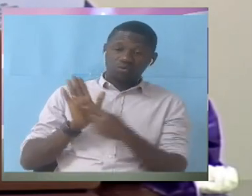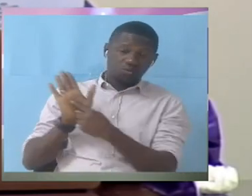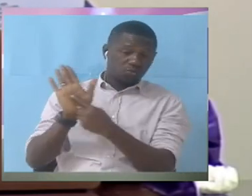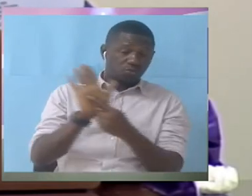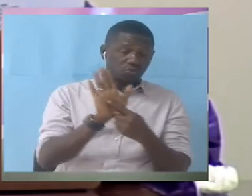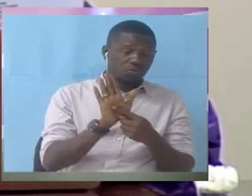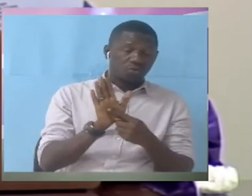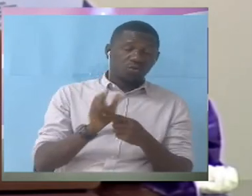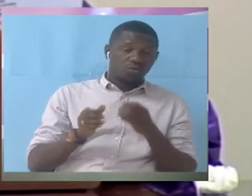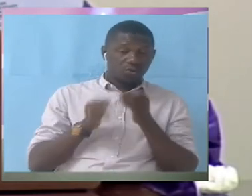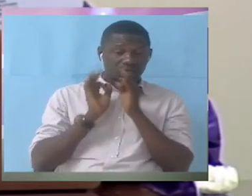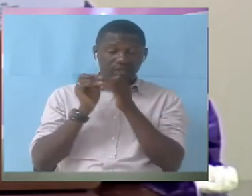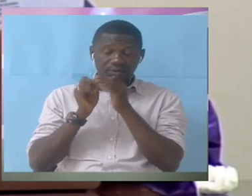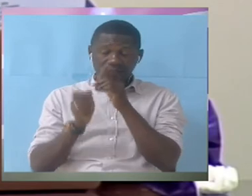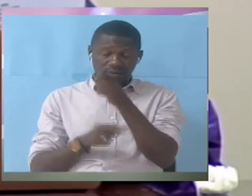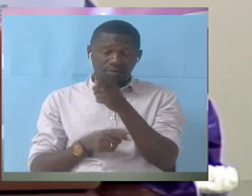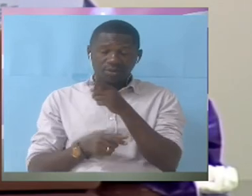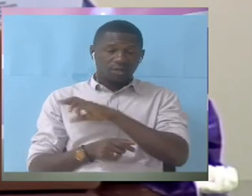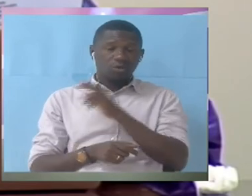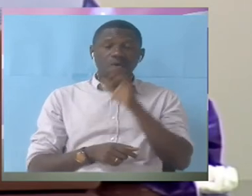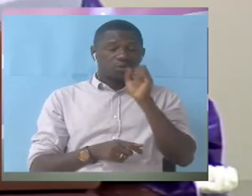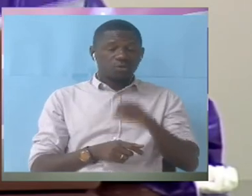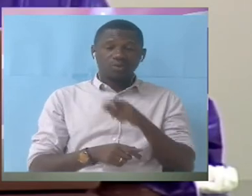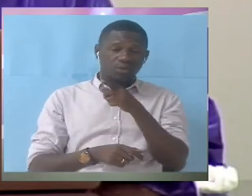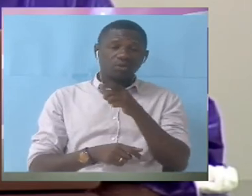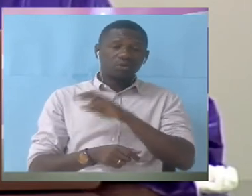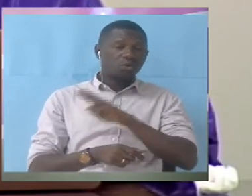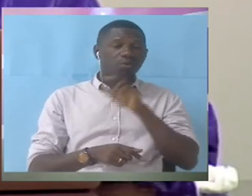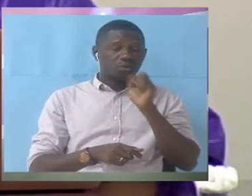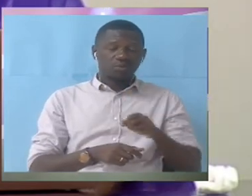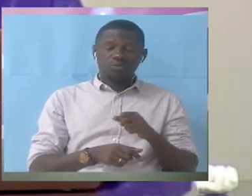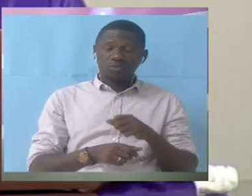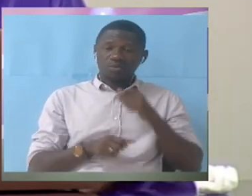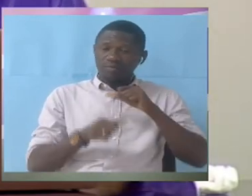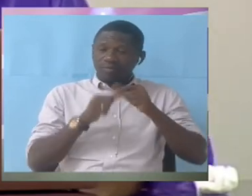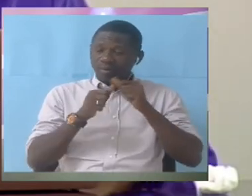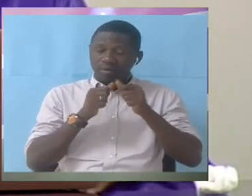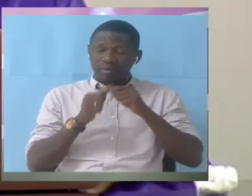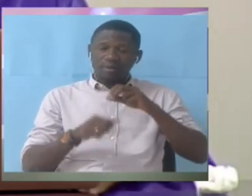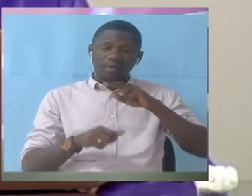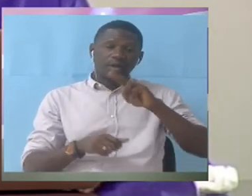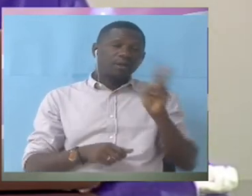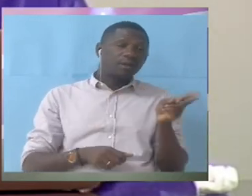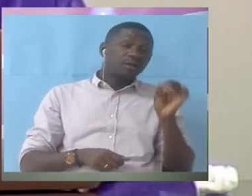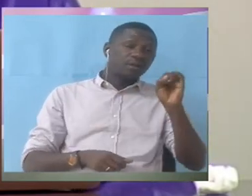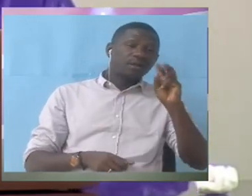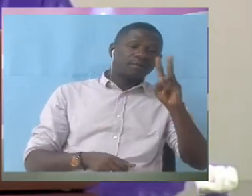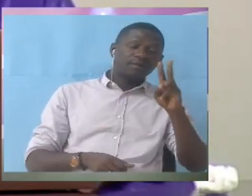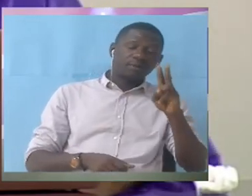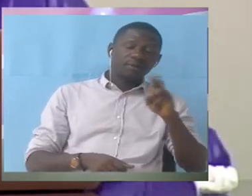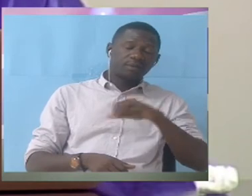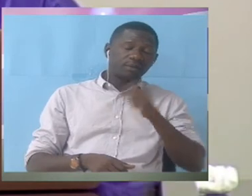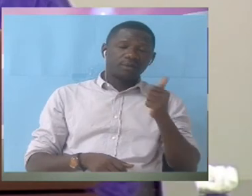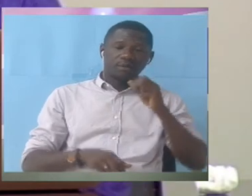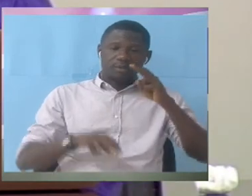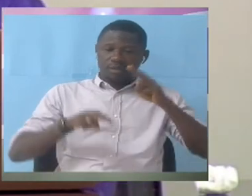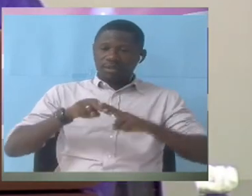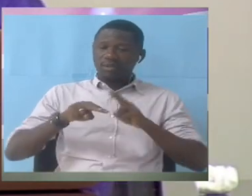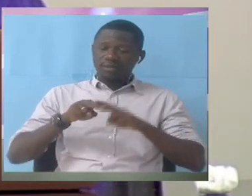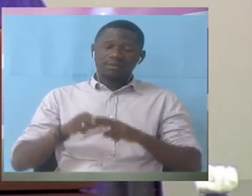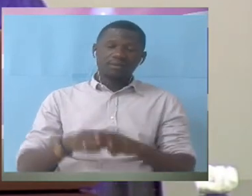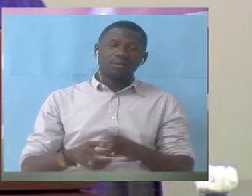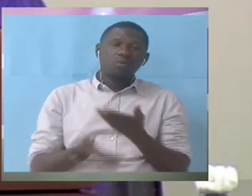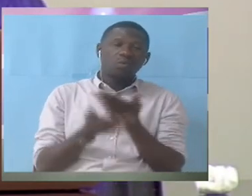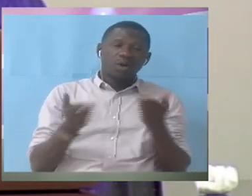treat or cure HIV AIDS? Luta, you're gonna make a fight cut. Why nga ñew setalal ko ne yow mënulo